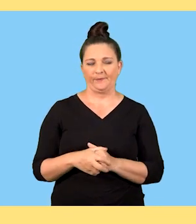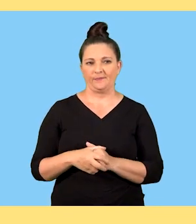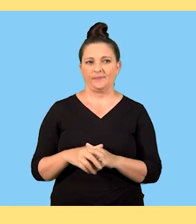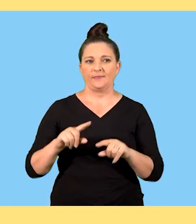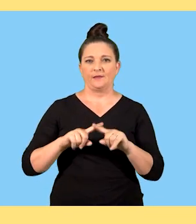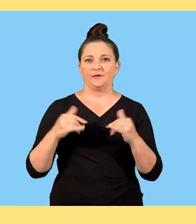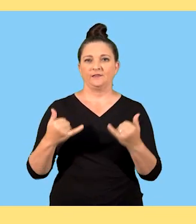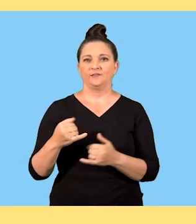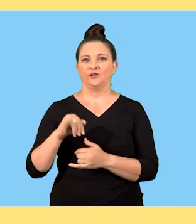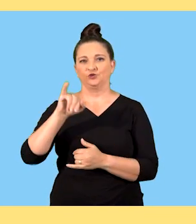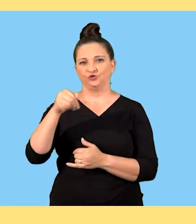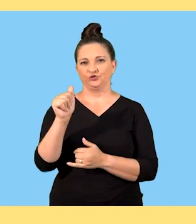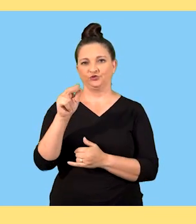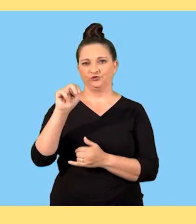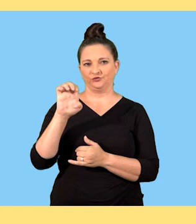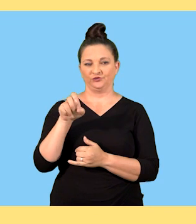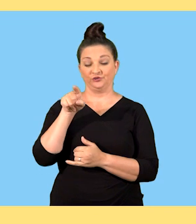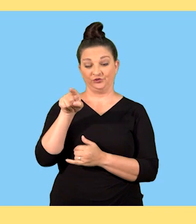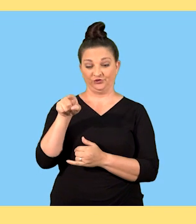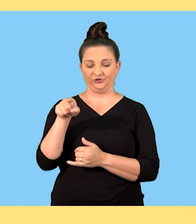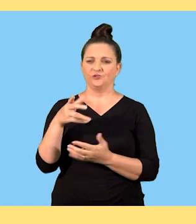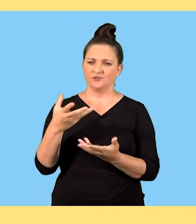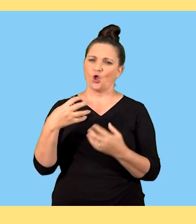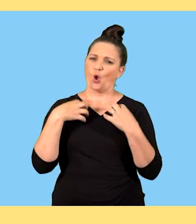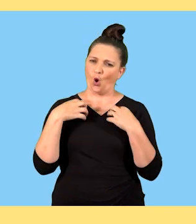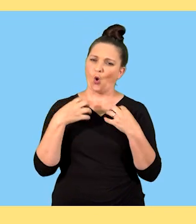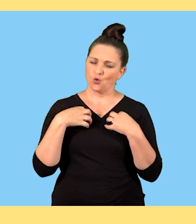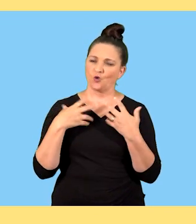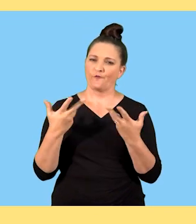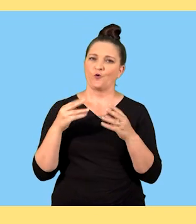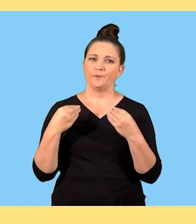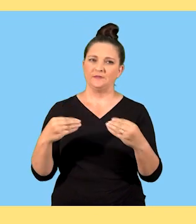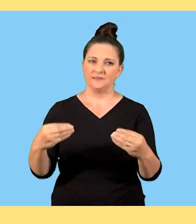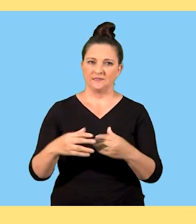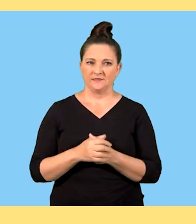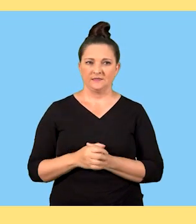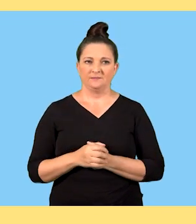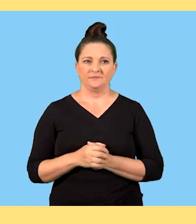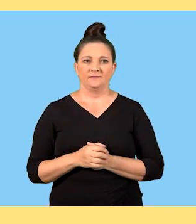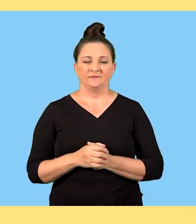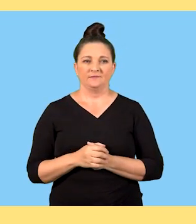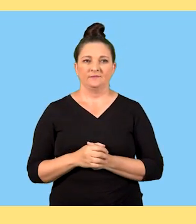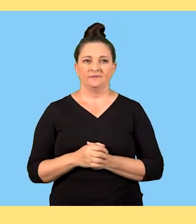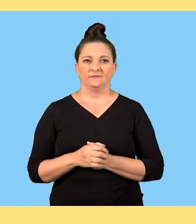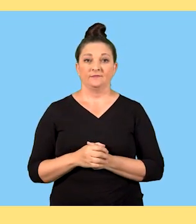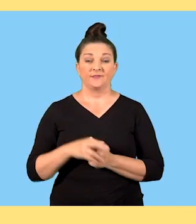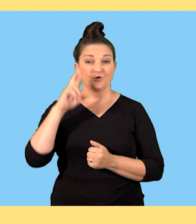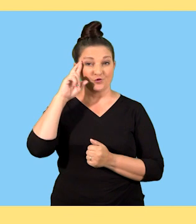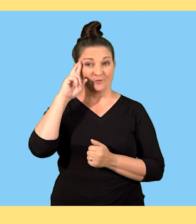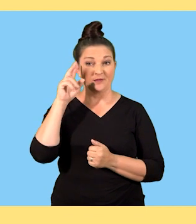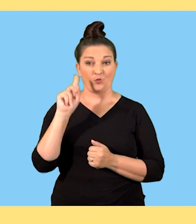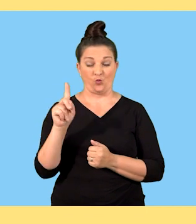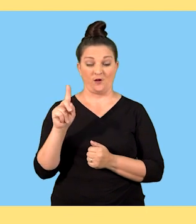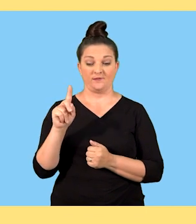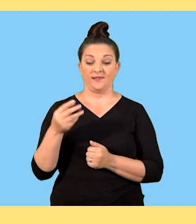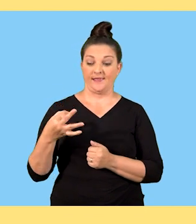Jane. All right? So Jane is the owner of the business. So this is commission income that is due to us as a